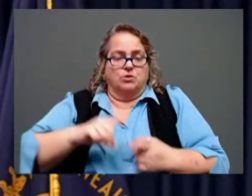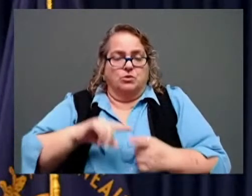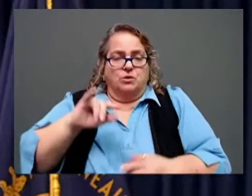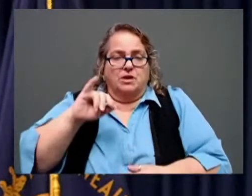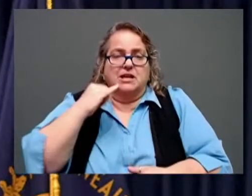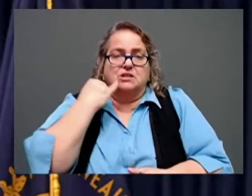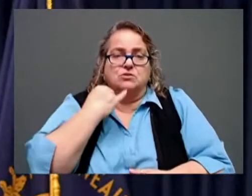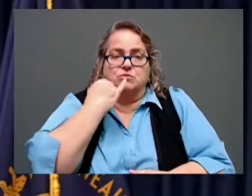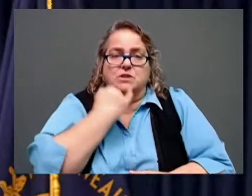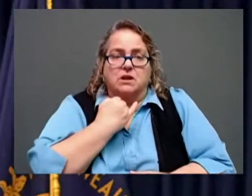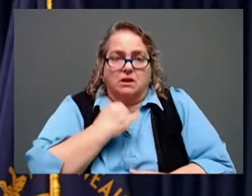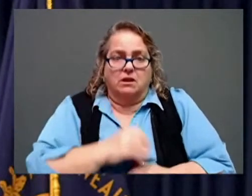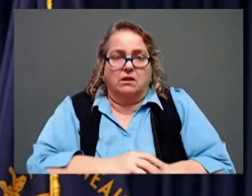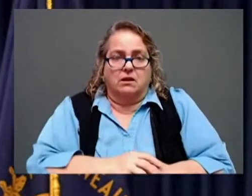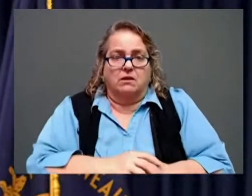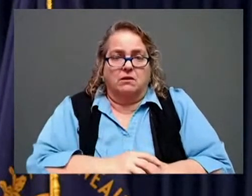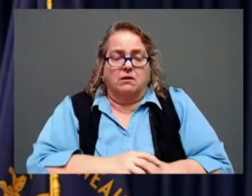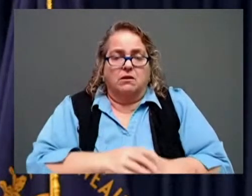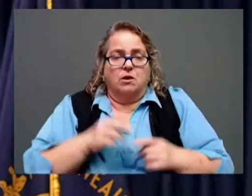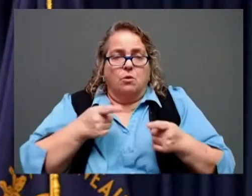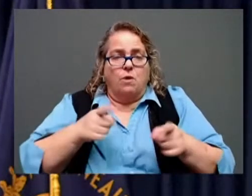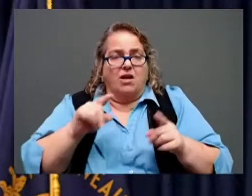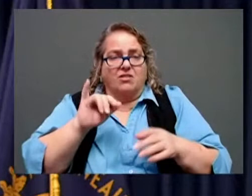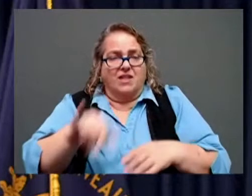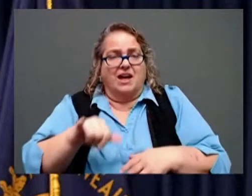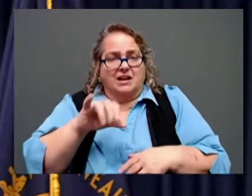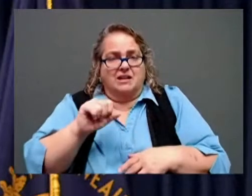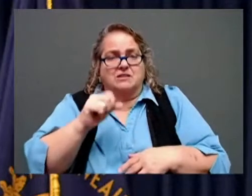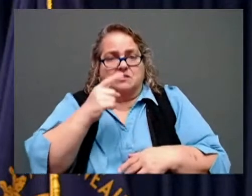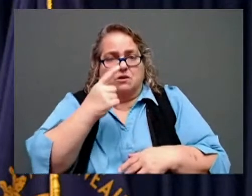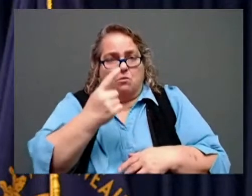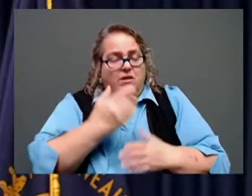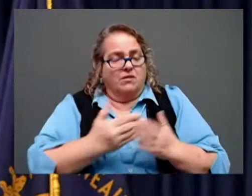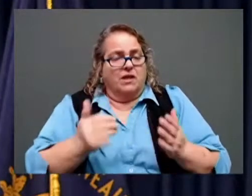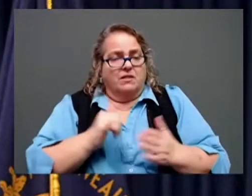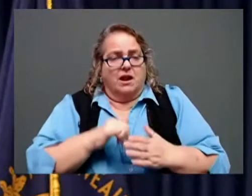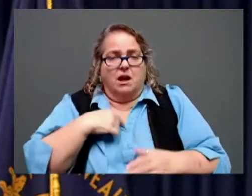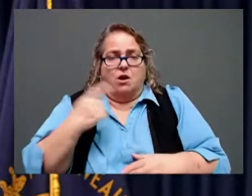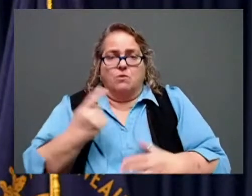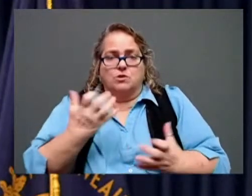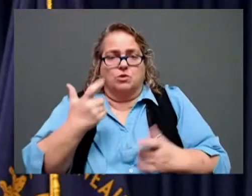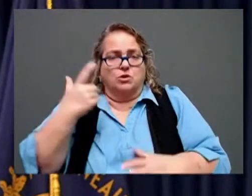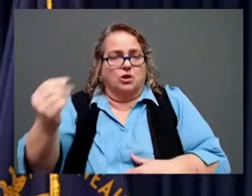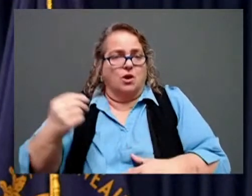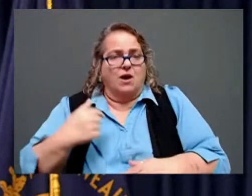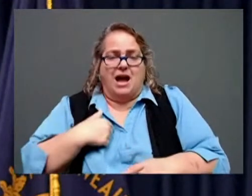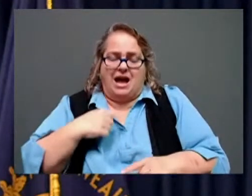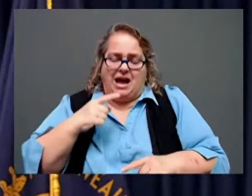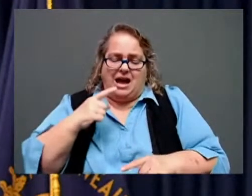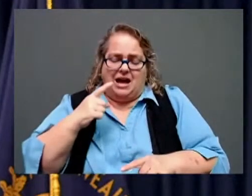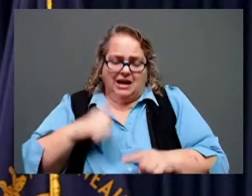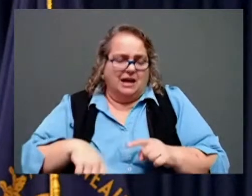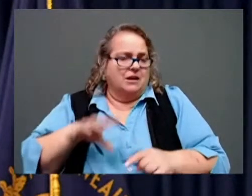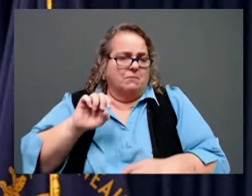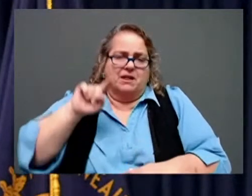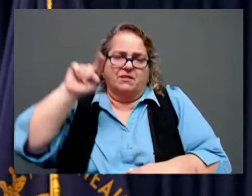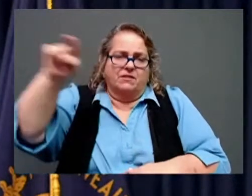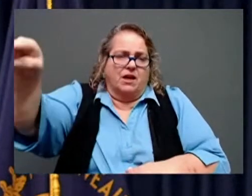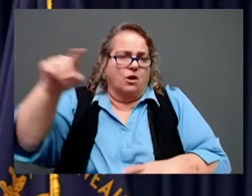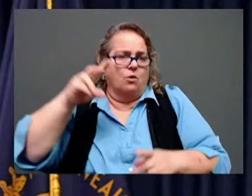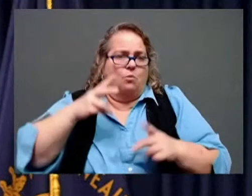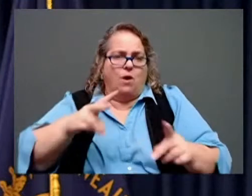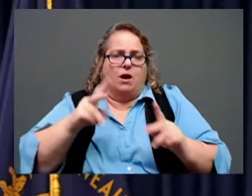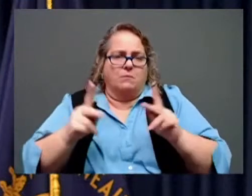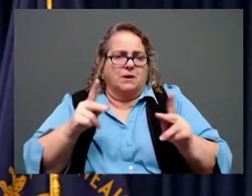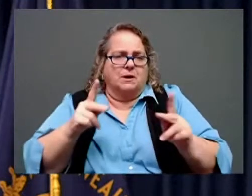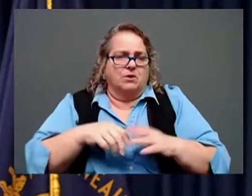While that is a bucket list type of thing, I cannot be overseas while the people of Eastern Kentucky are suffering.